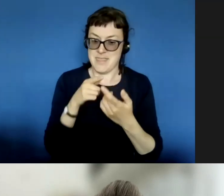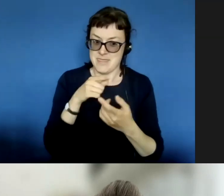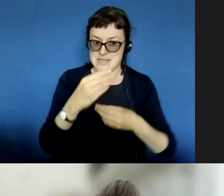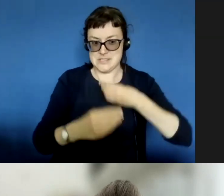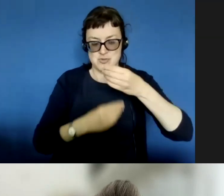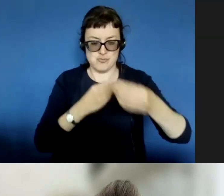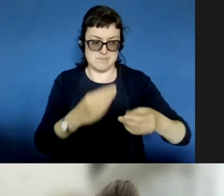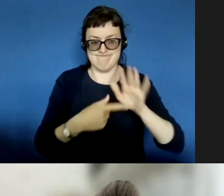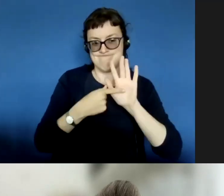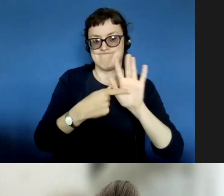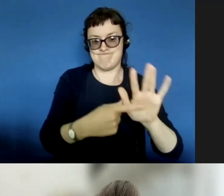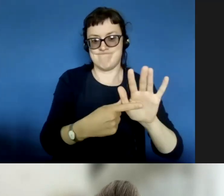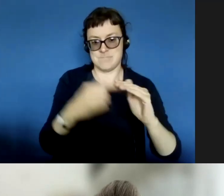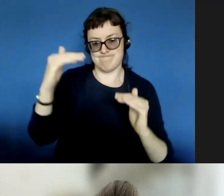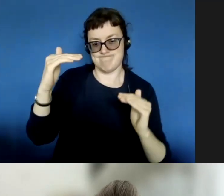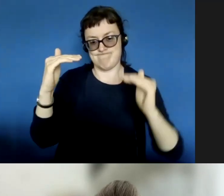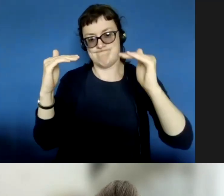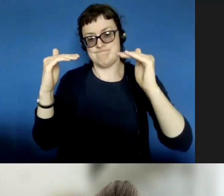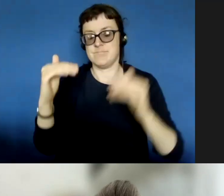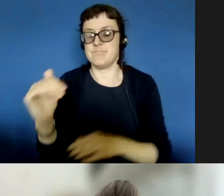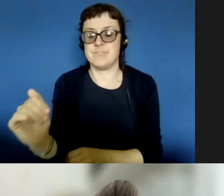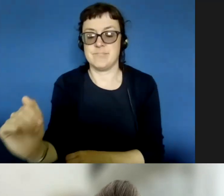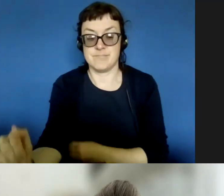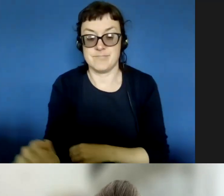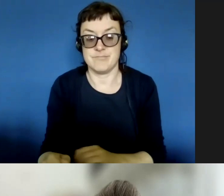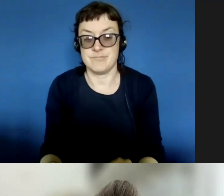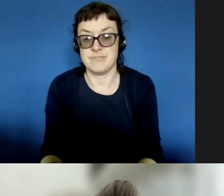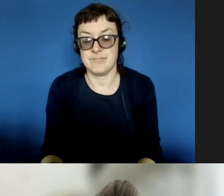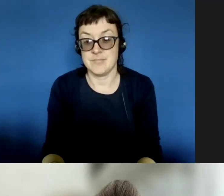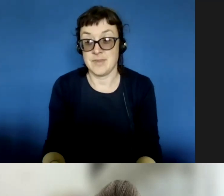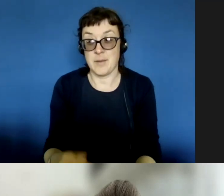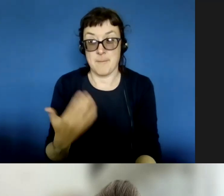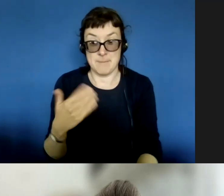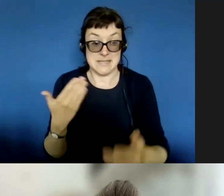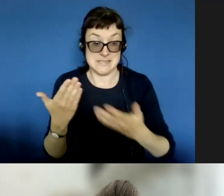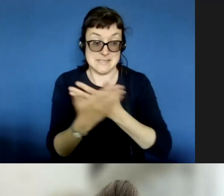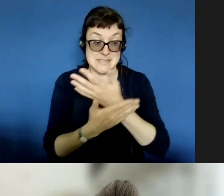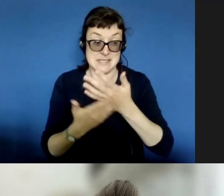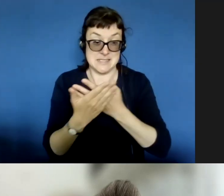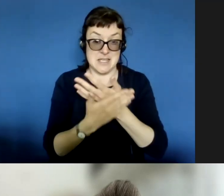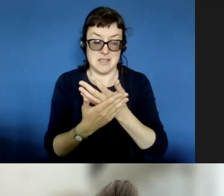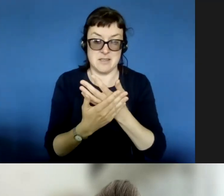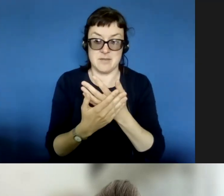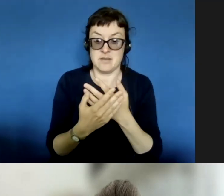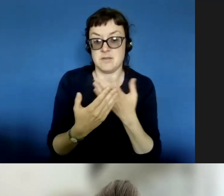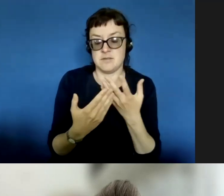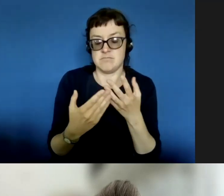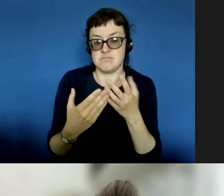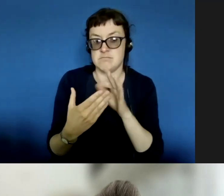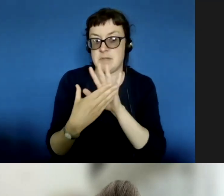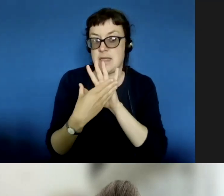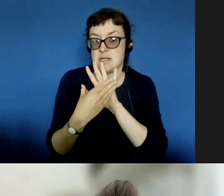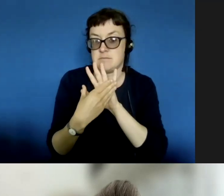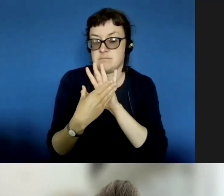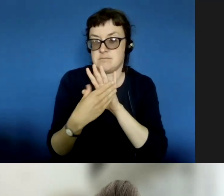the fore. And the other thing we really talked about quite a lot was the difference between, for example,